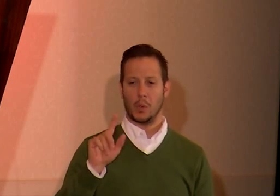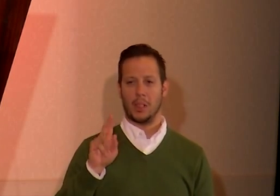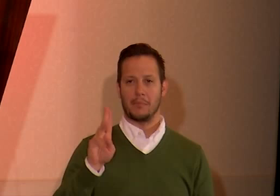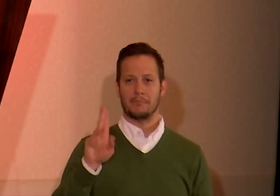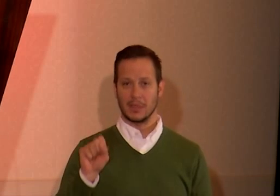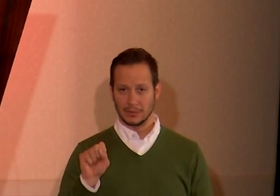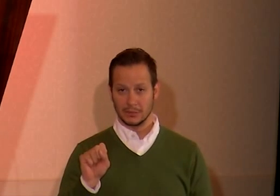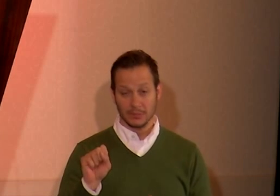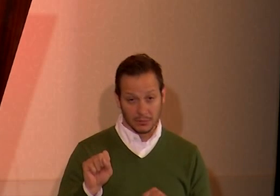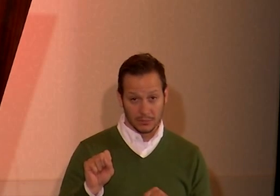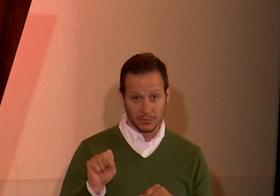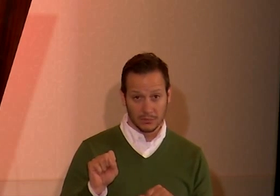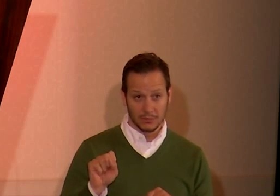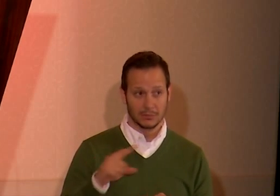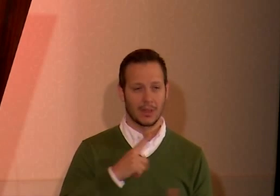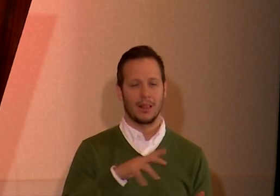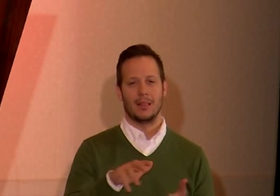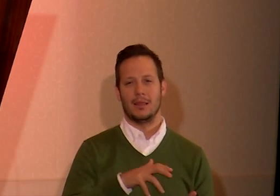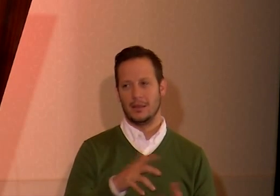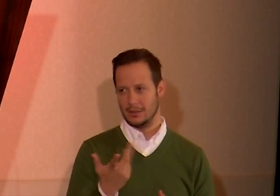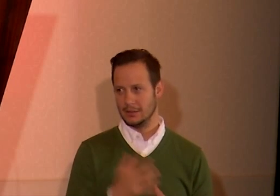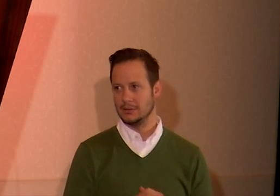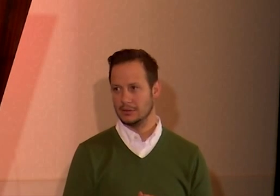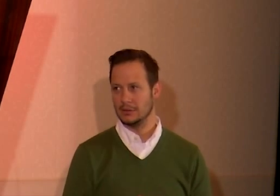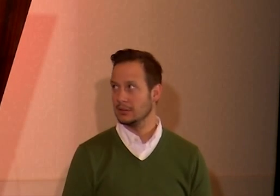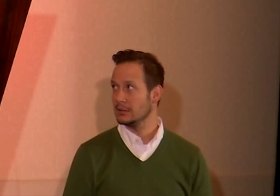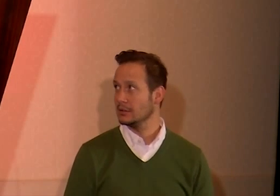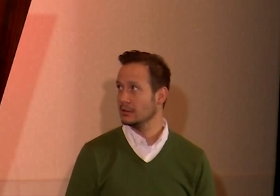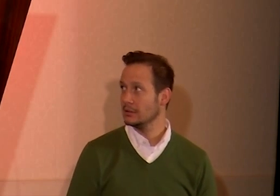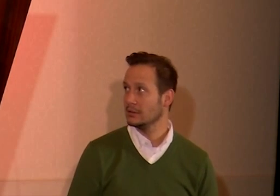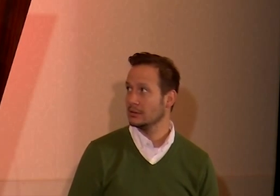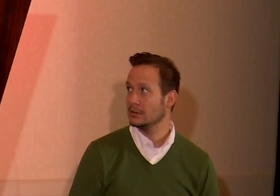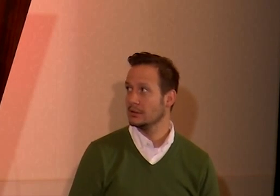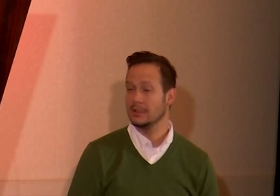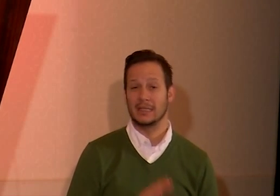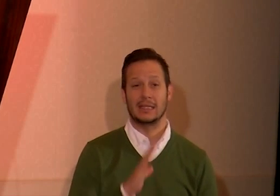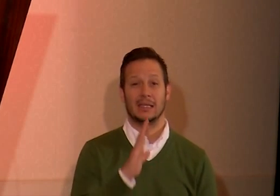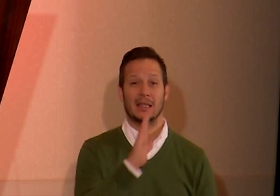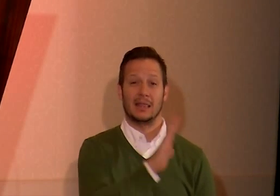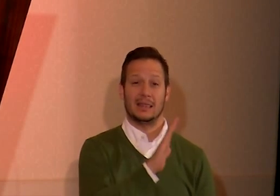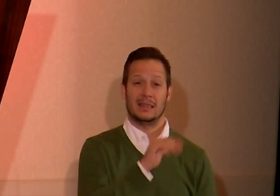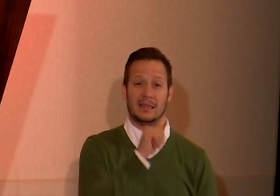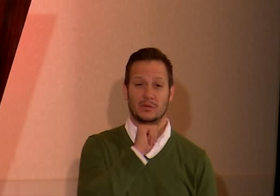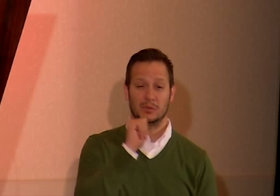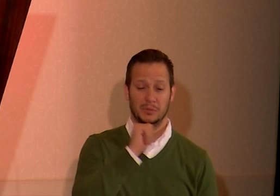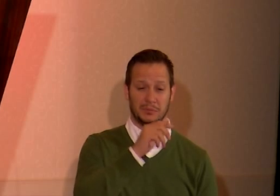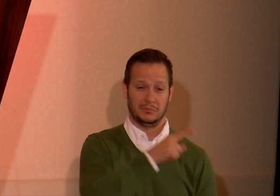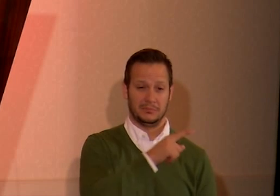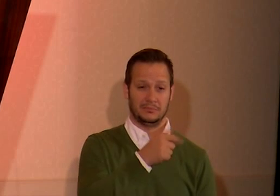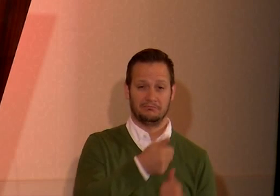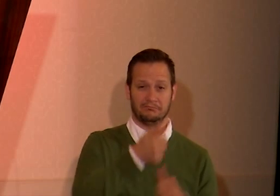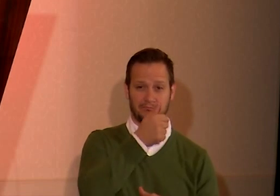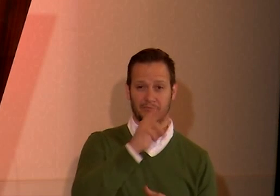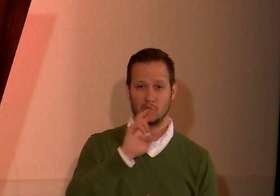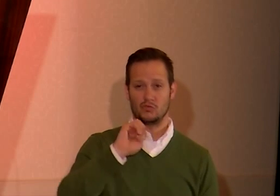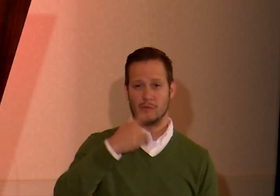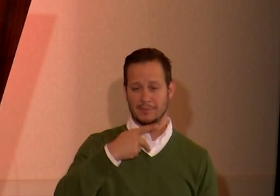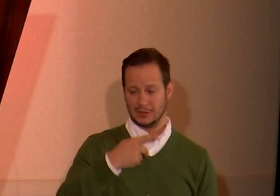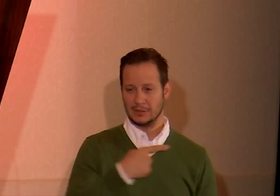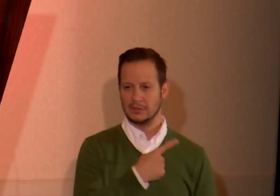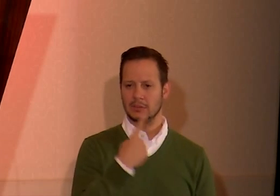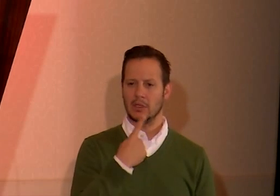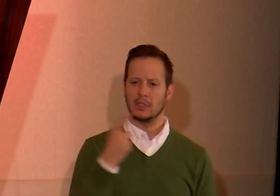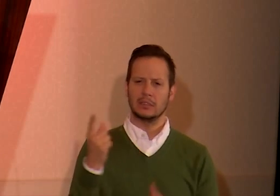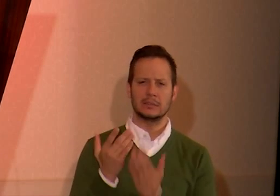Yes, Christopher Columbus, who, in Congressman Trent Frank's words, was exercising his religious freedom when he, quote,